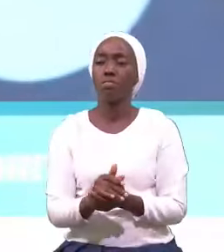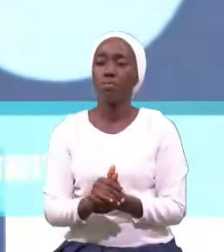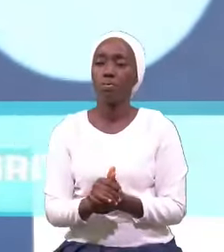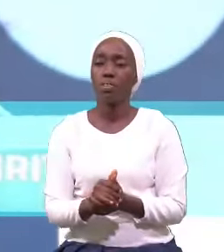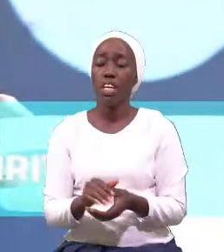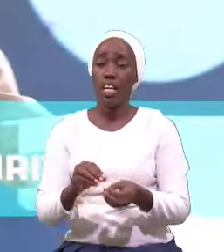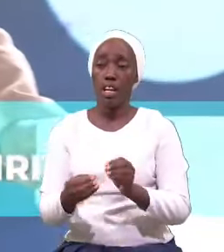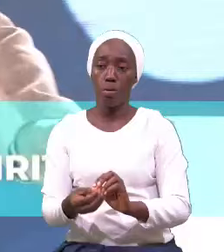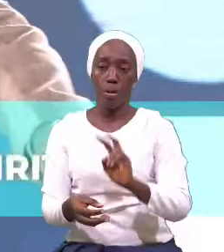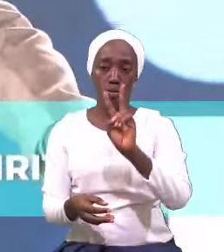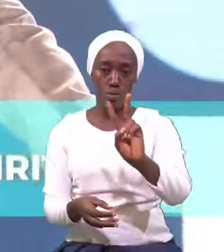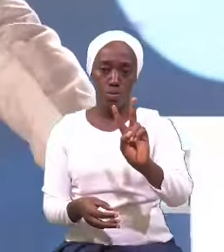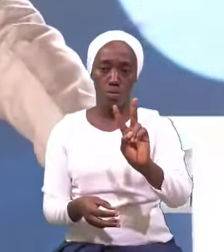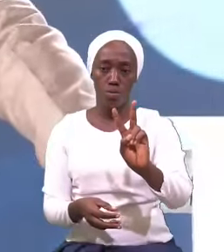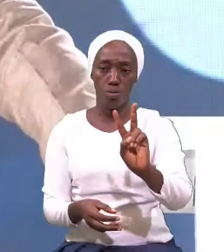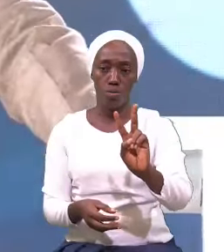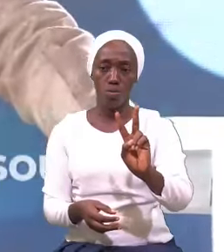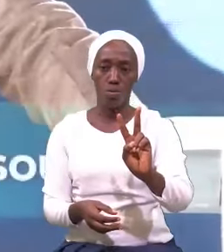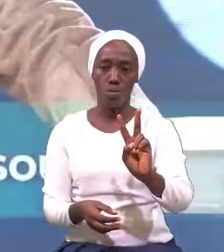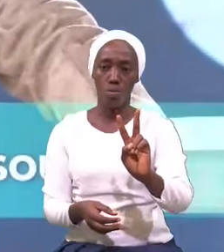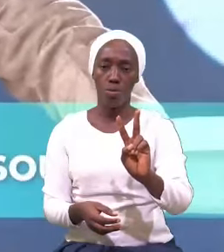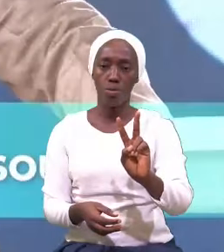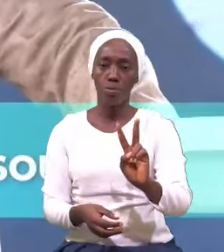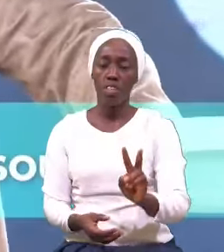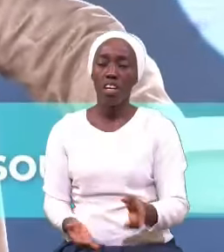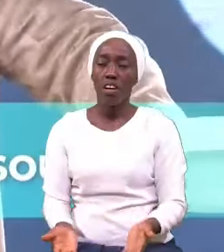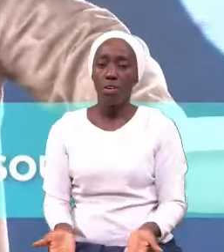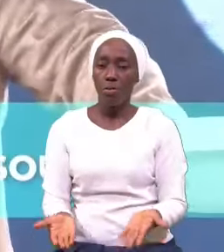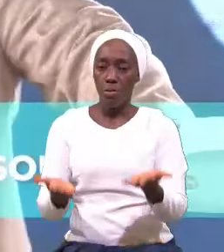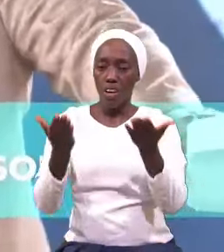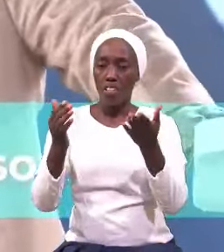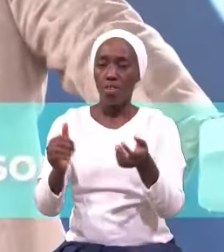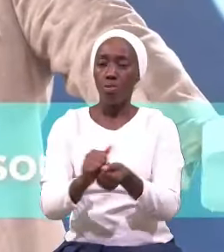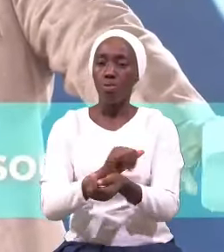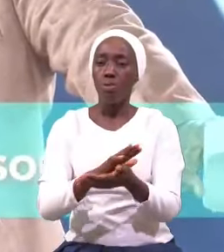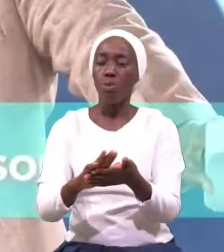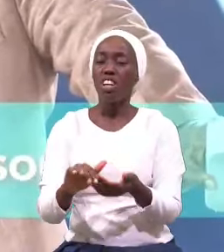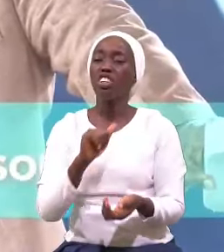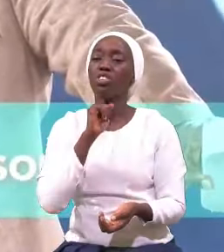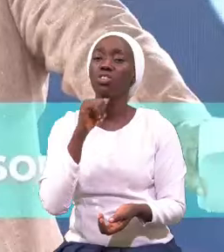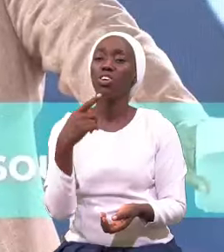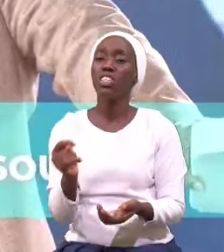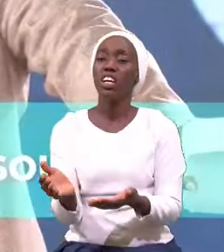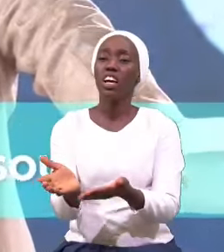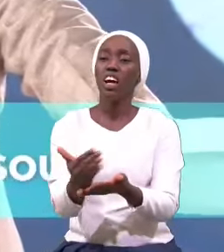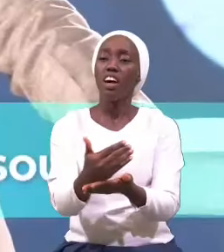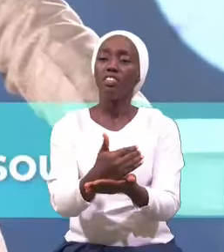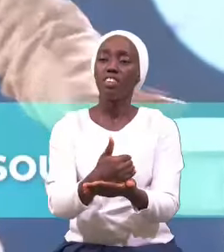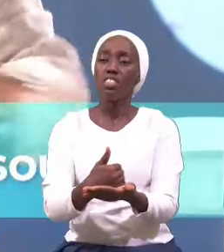Number two, raise, ruin not the harvested souls.